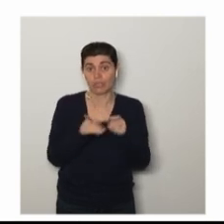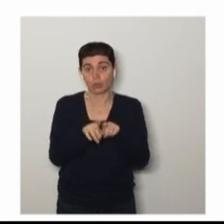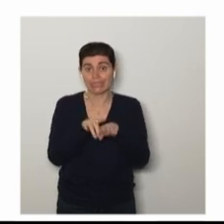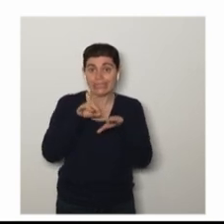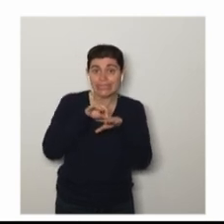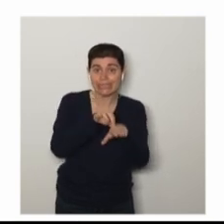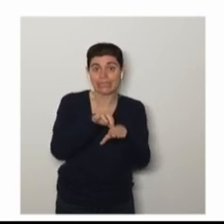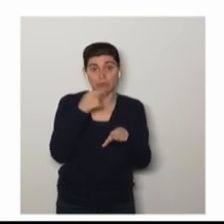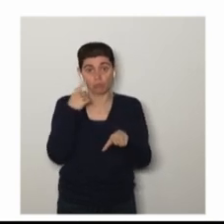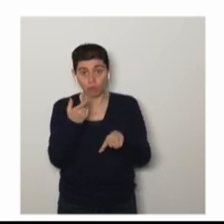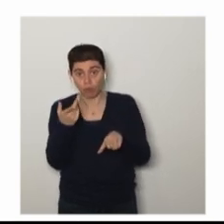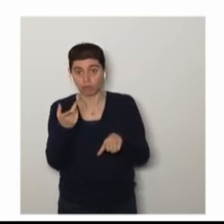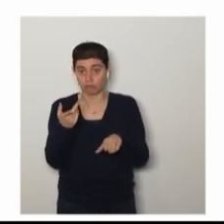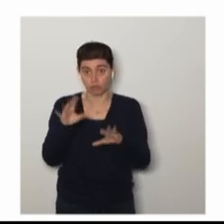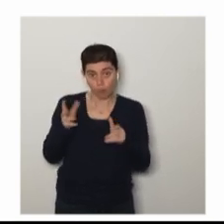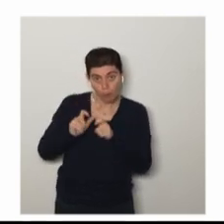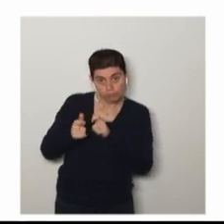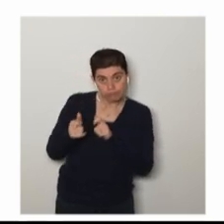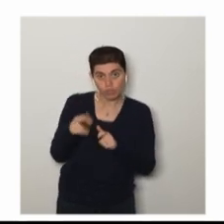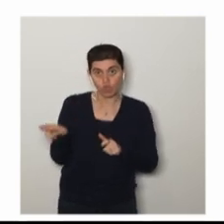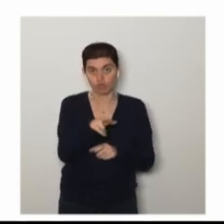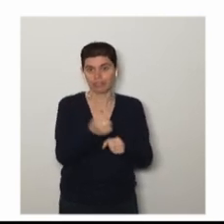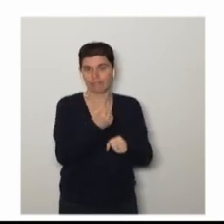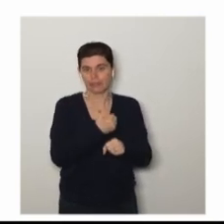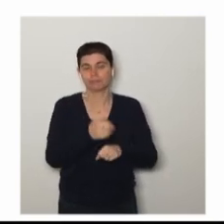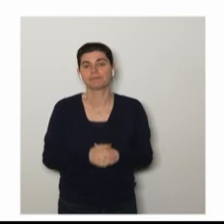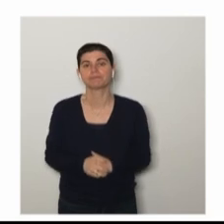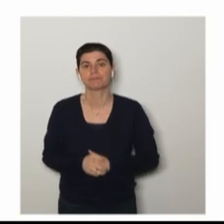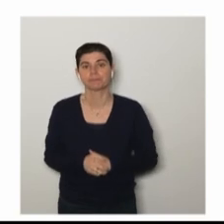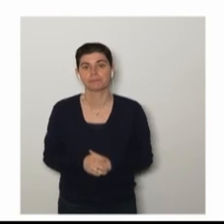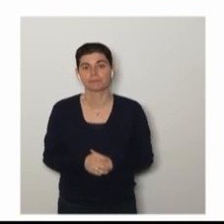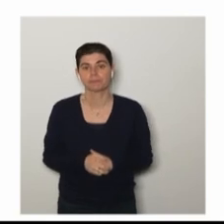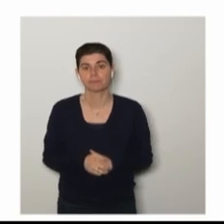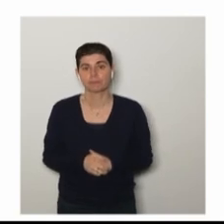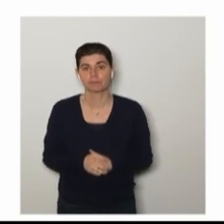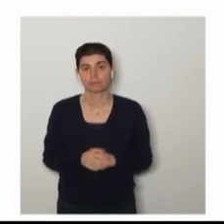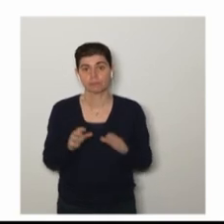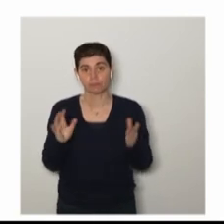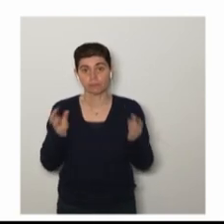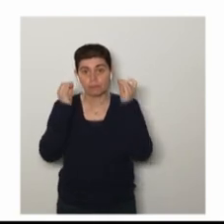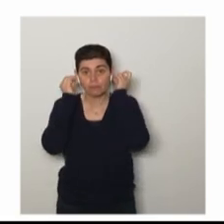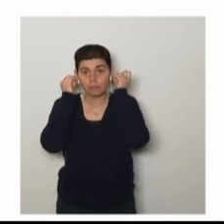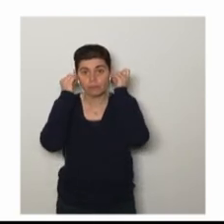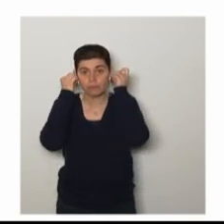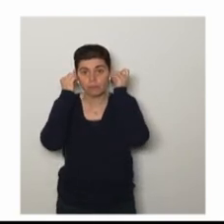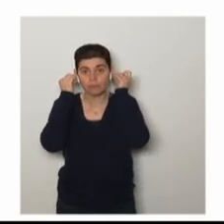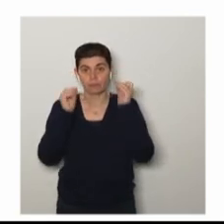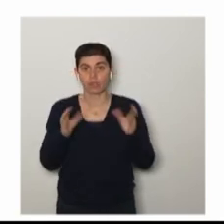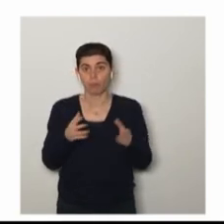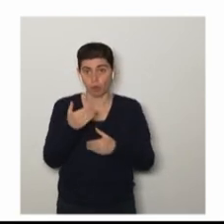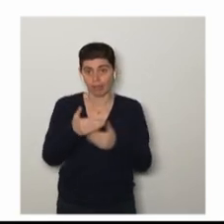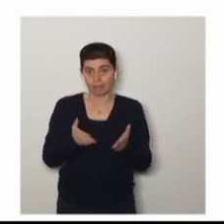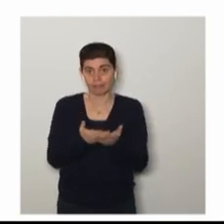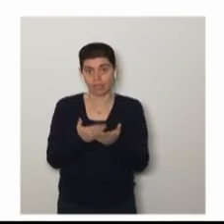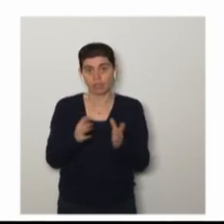work. How could such a framework be existing? I mean, some of you in the,